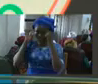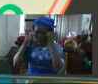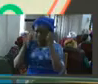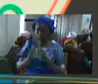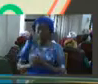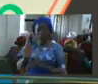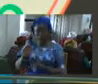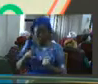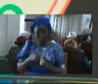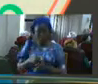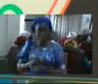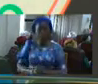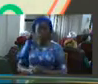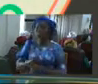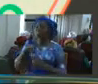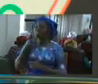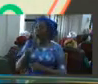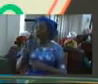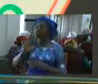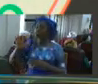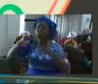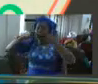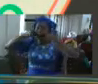I don't want to go into details about that one.